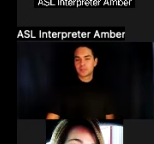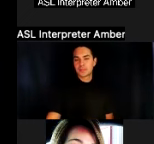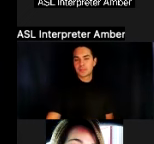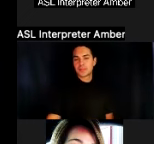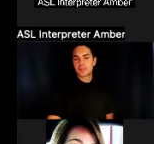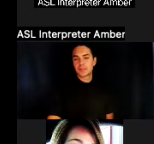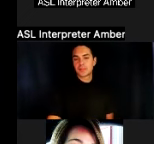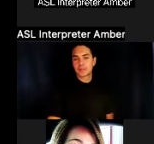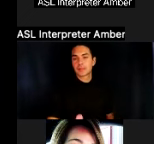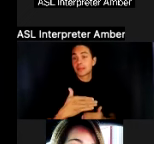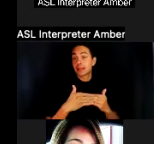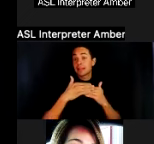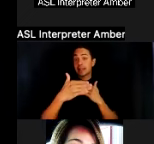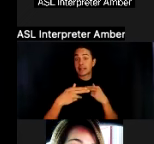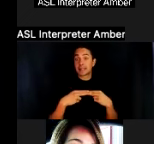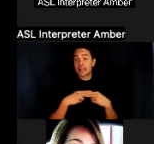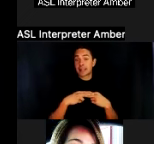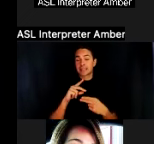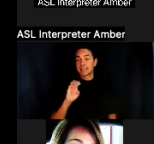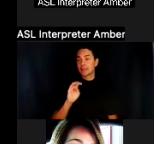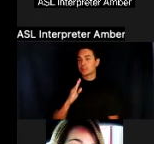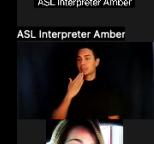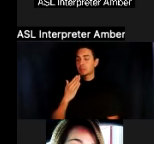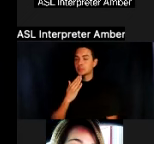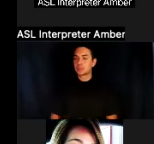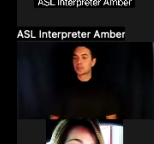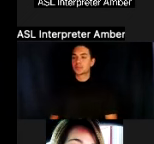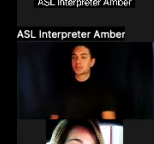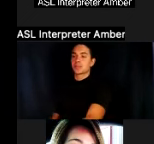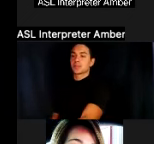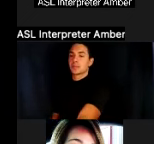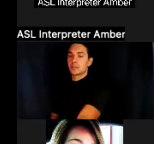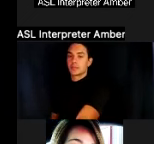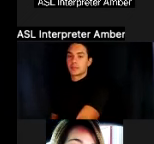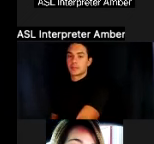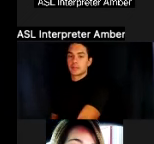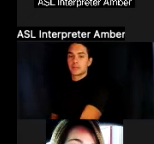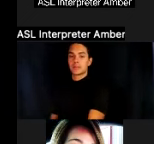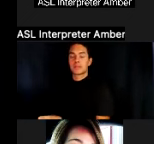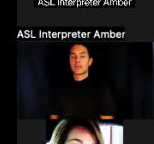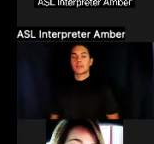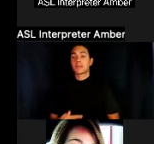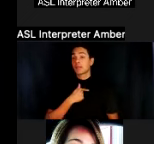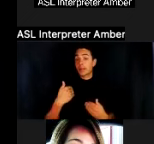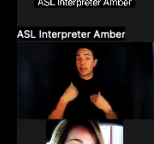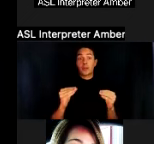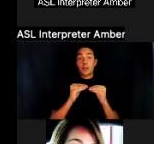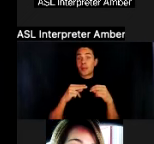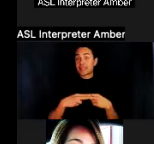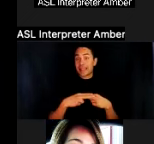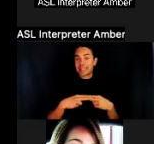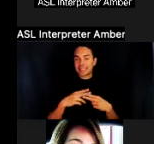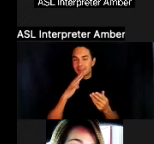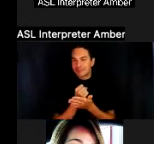You want to go to the next one, Deb? Thank you. So, okay, we're going to put this out here, but we have a couple more slides.